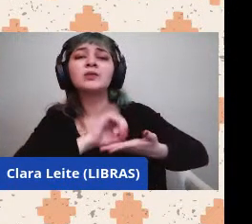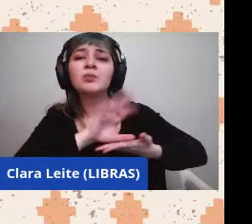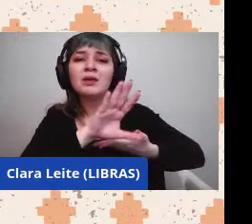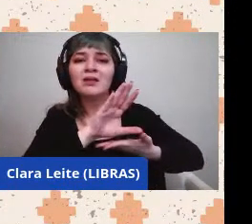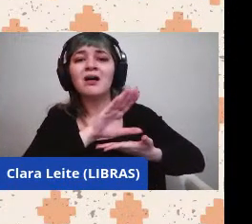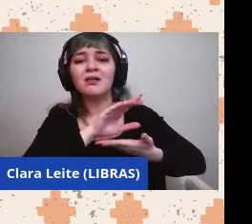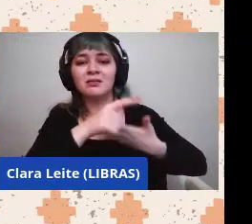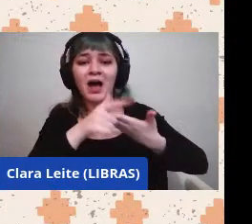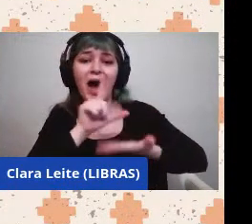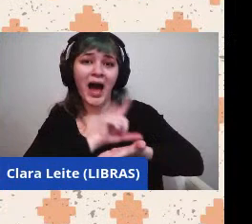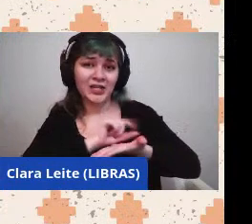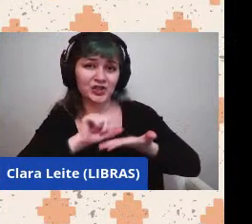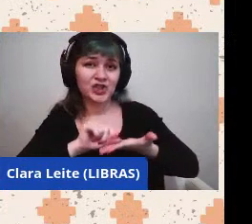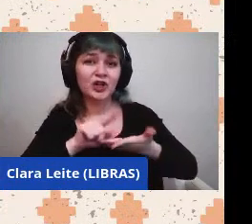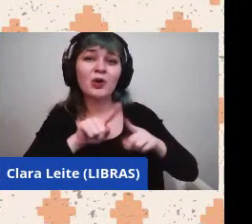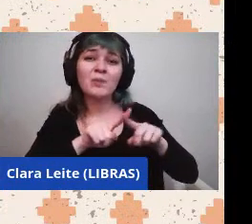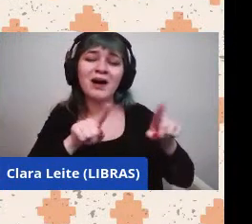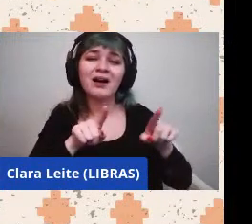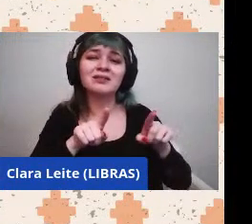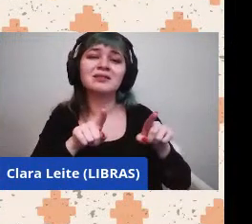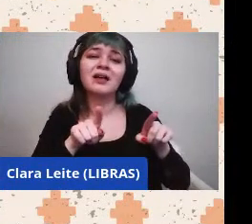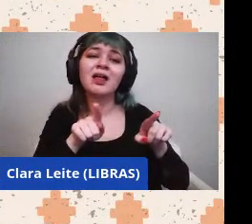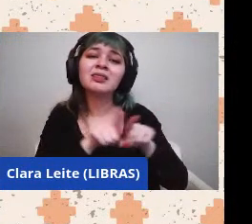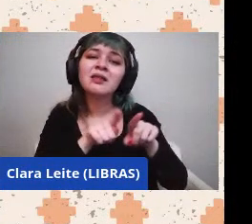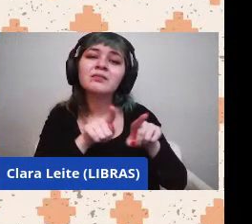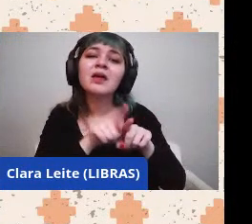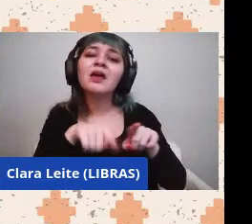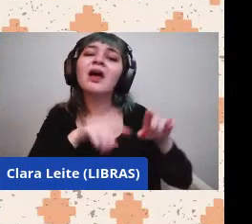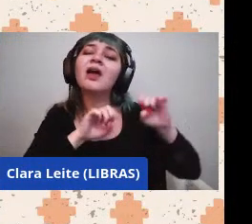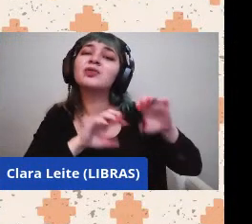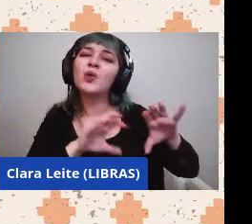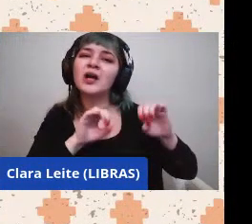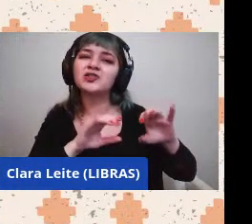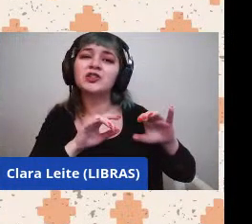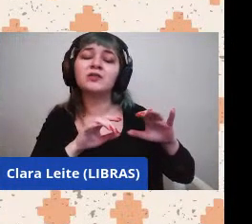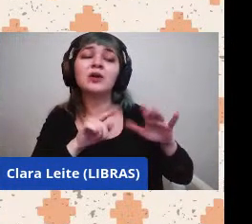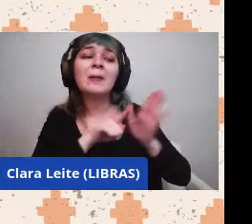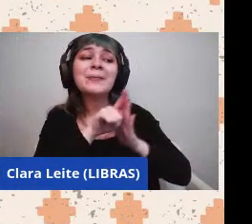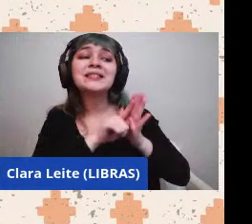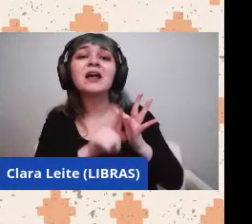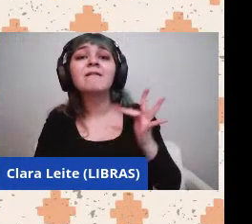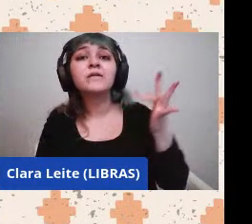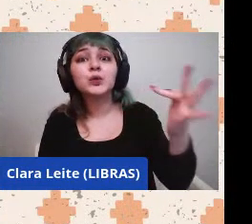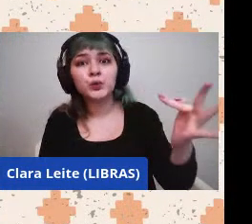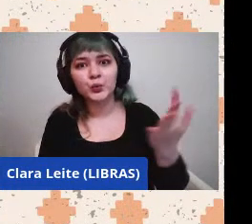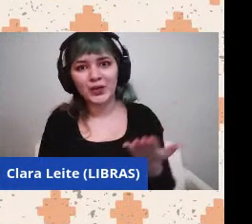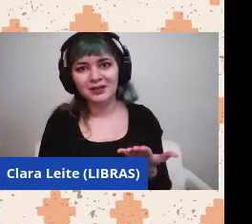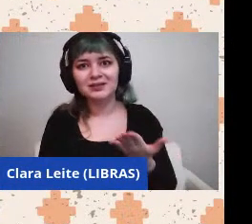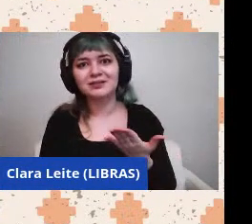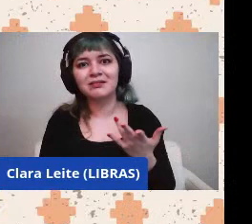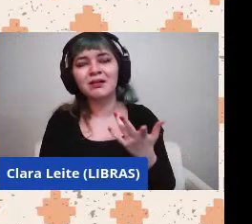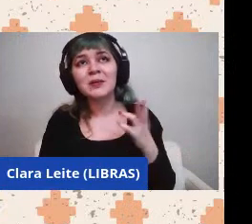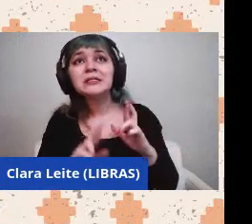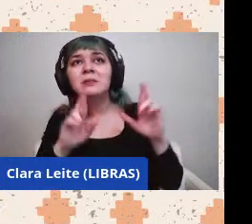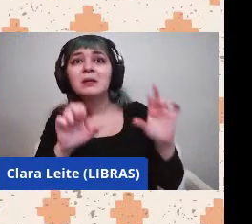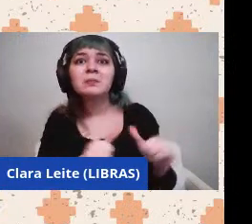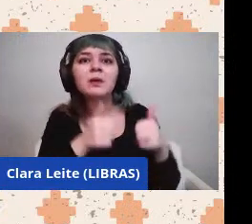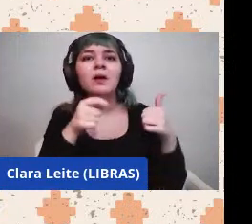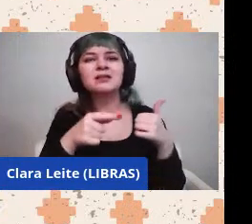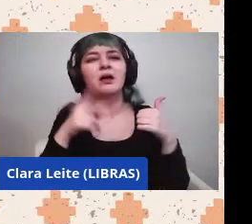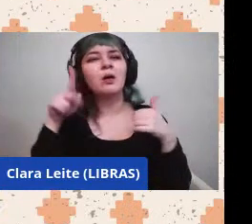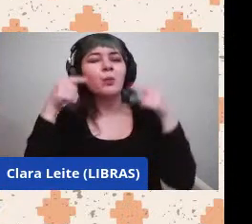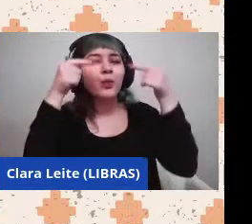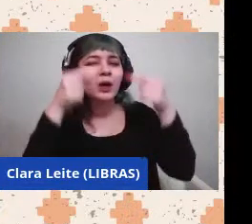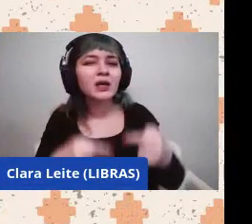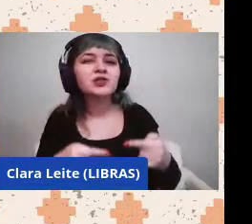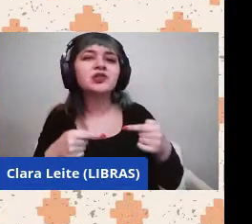paper, but is educative, we hope, around future research. The policy with respect to honors